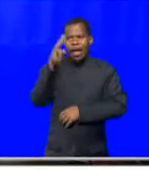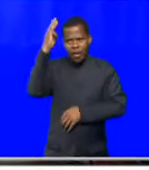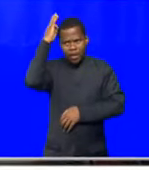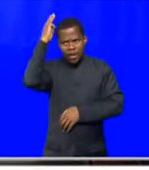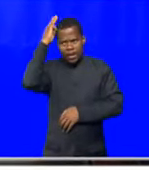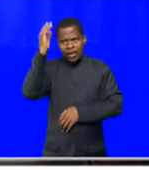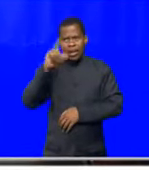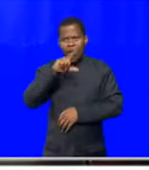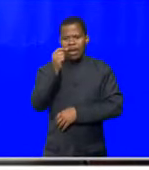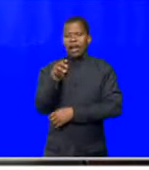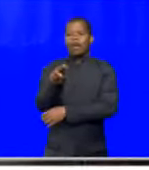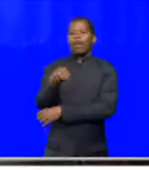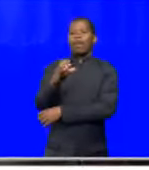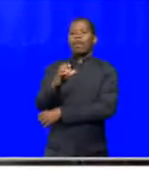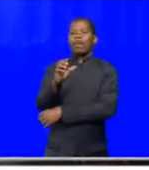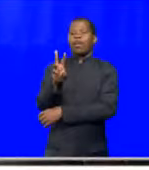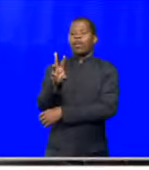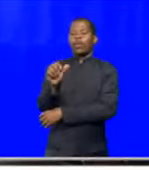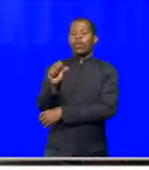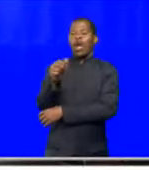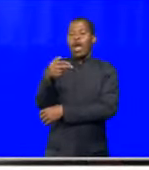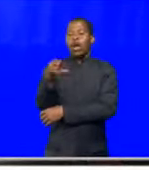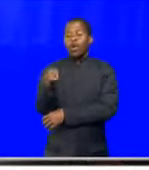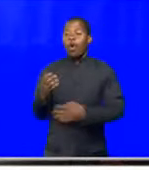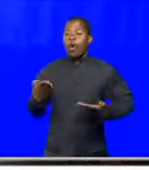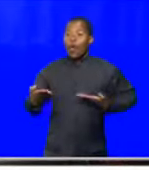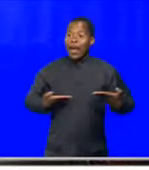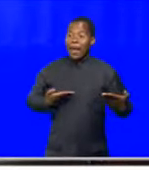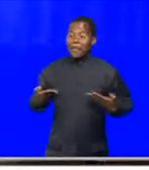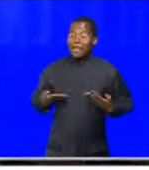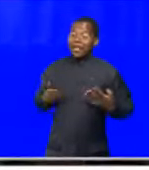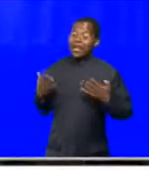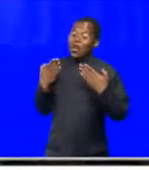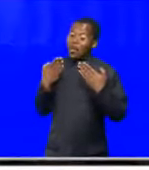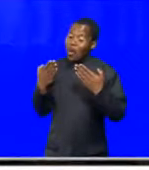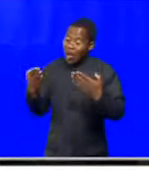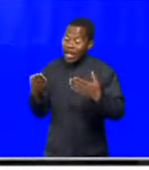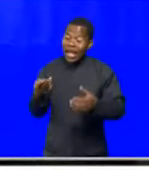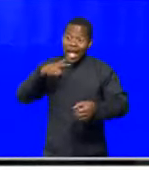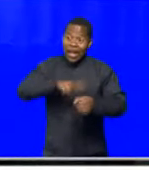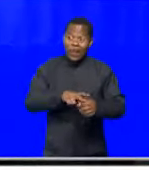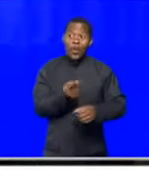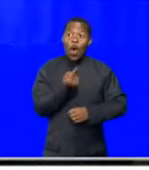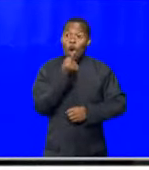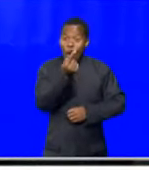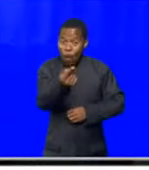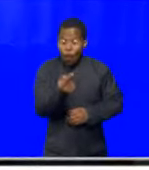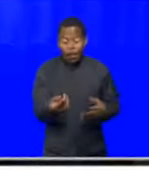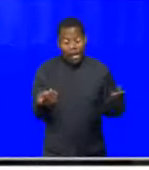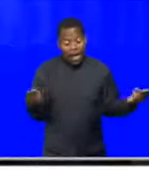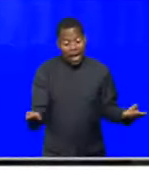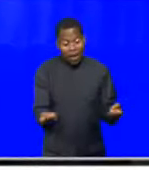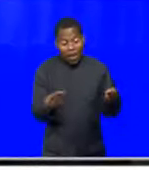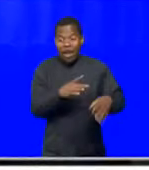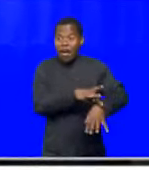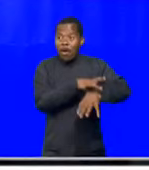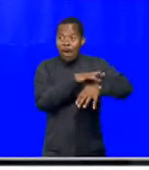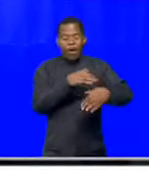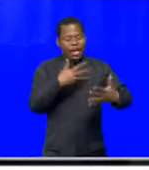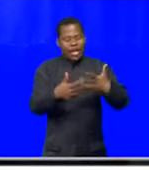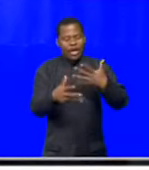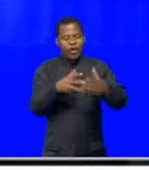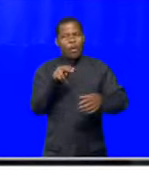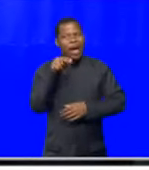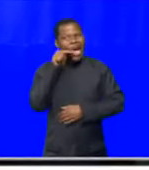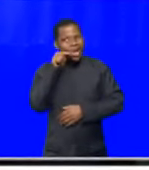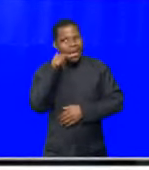to the company for the kind gesture and further revealed that kidney failure patients have various needs that calls